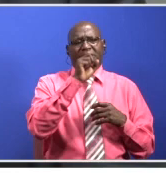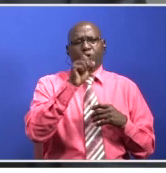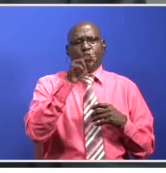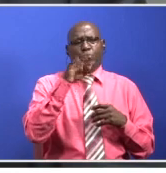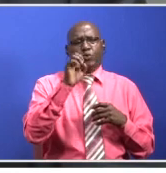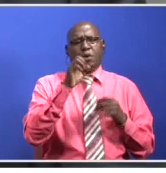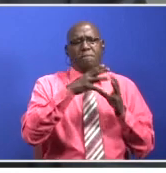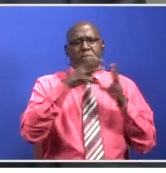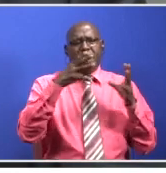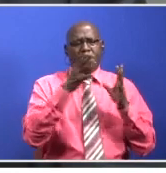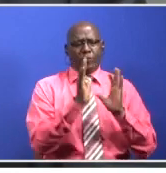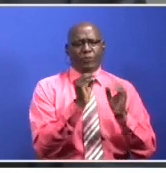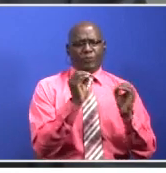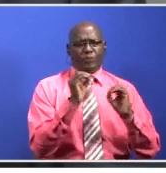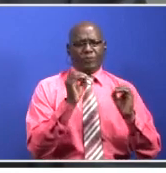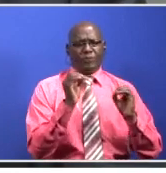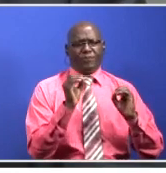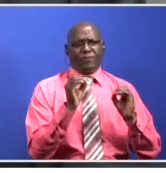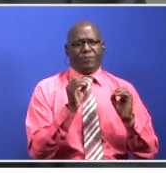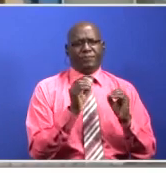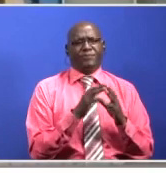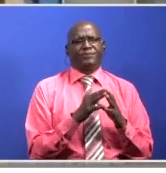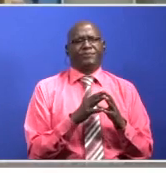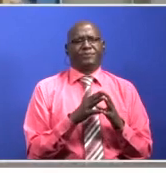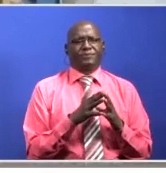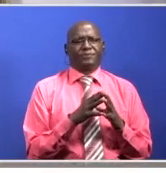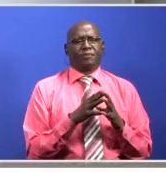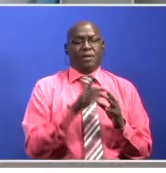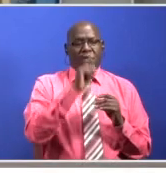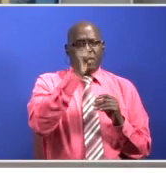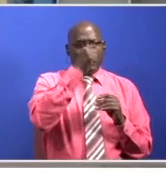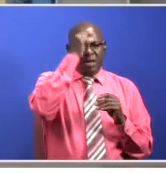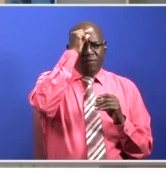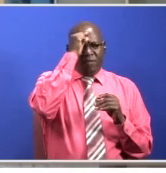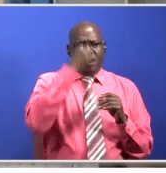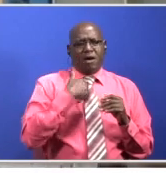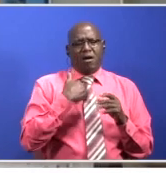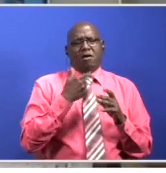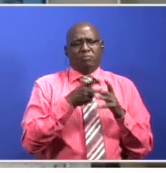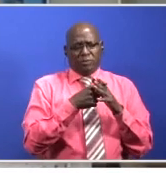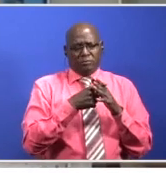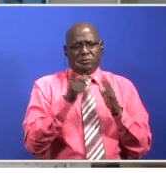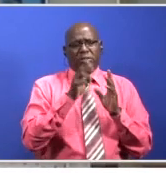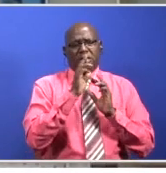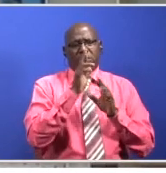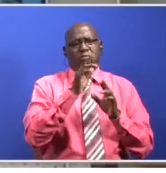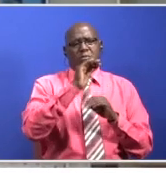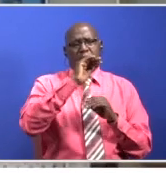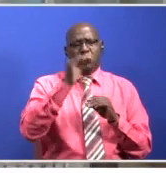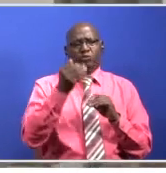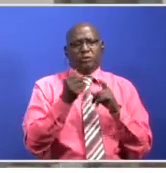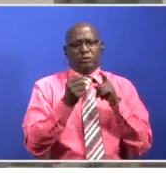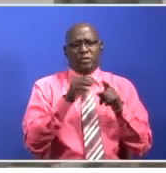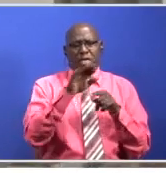not suspecting that, they may not look for that. The Kenyan government has stepped up in its response to the mounting threat of